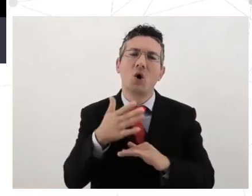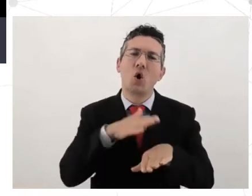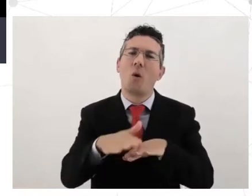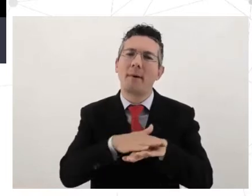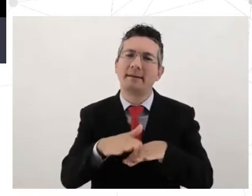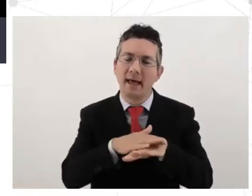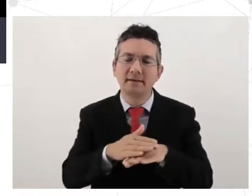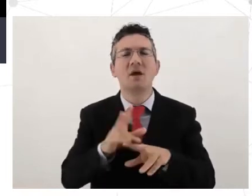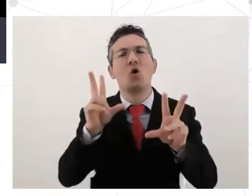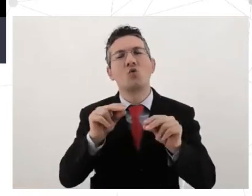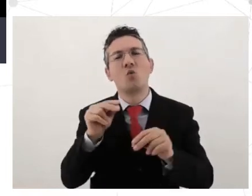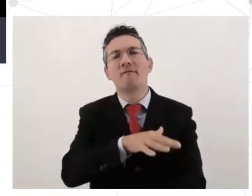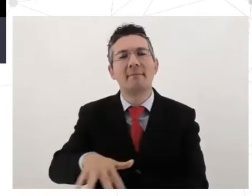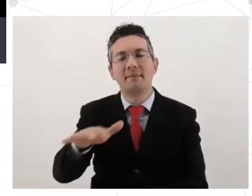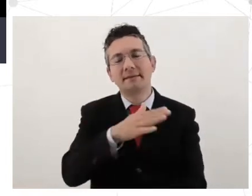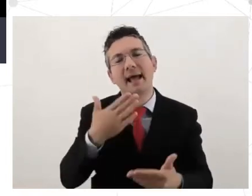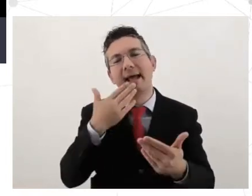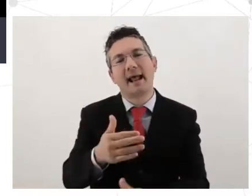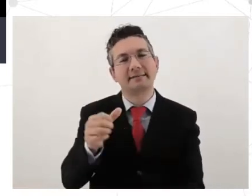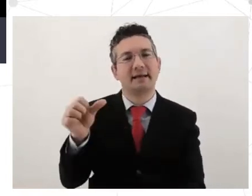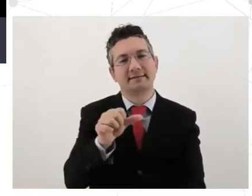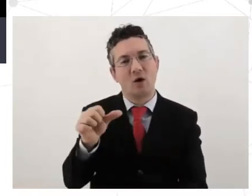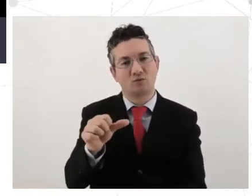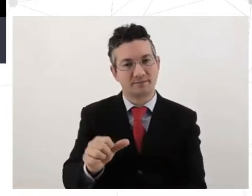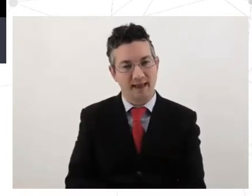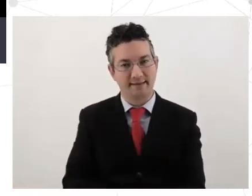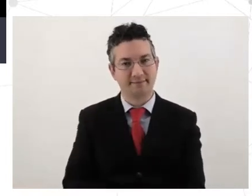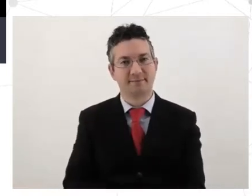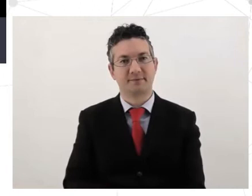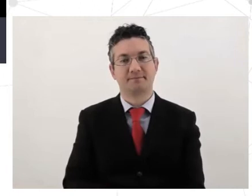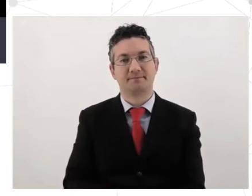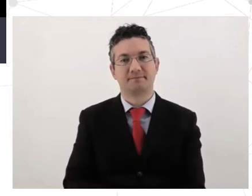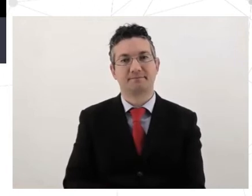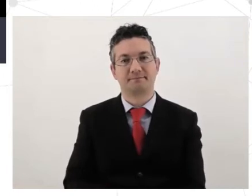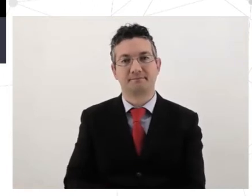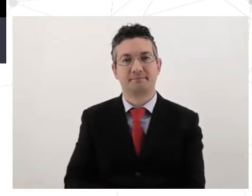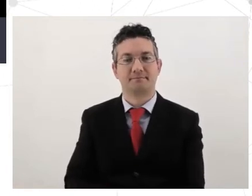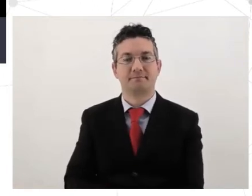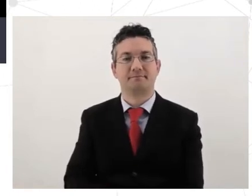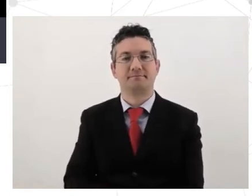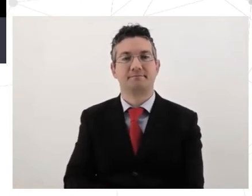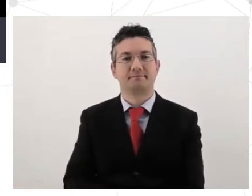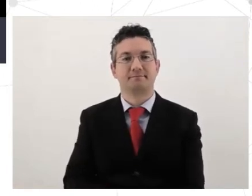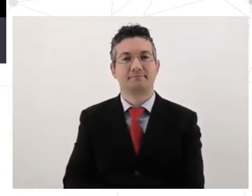support and empower people to continue building skills and exploring environments with Soundscape.